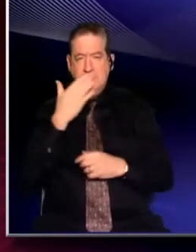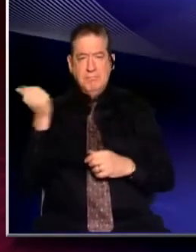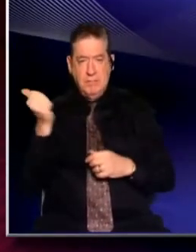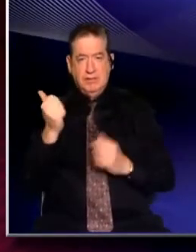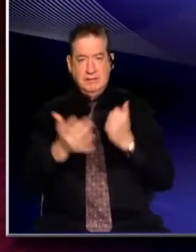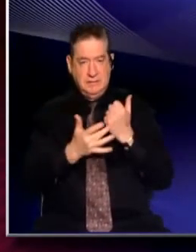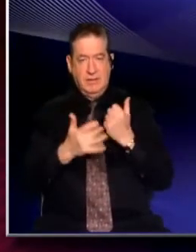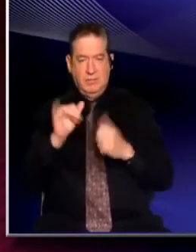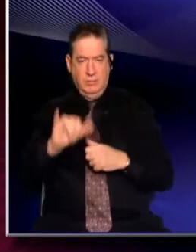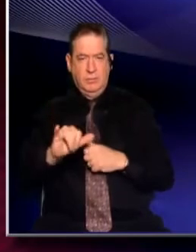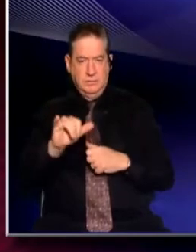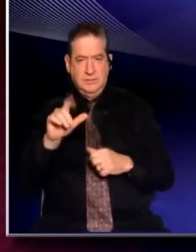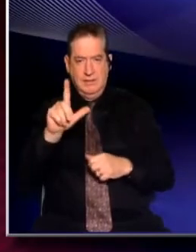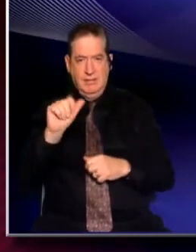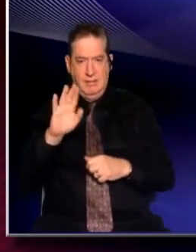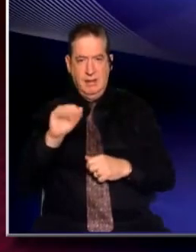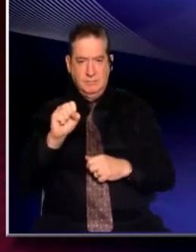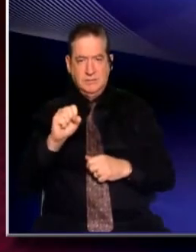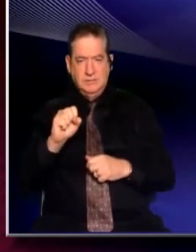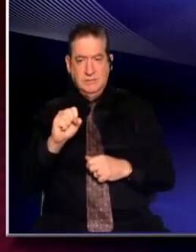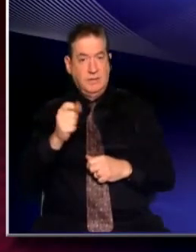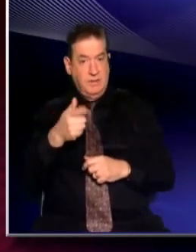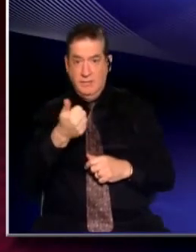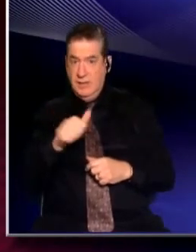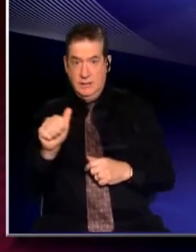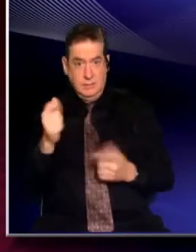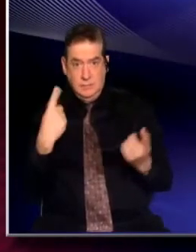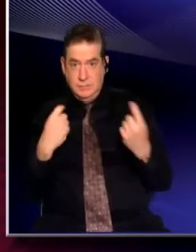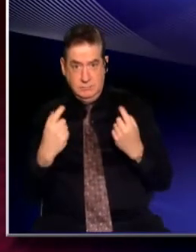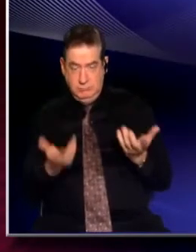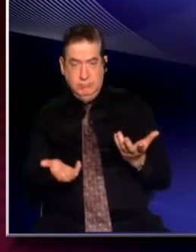laboratories. If you have any questions.